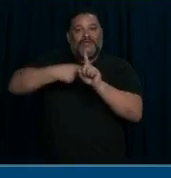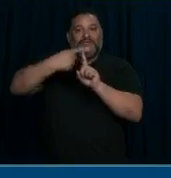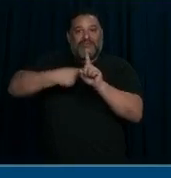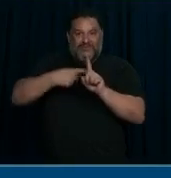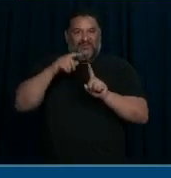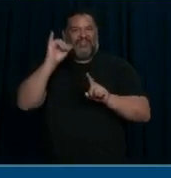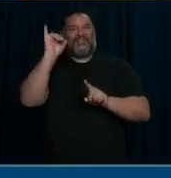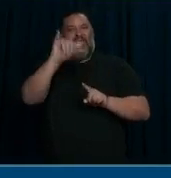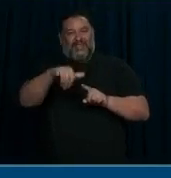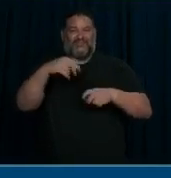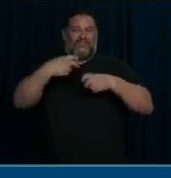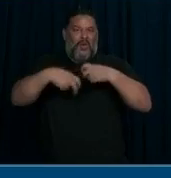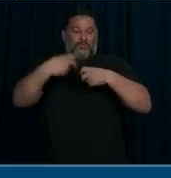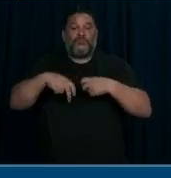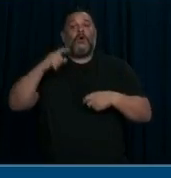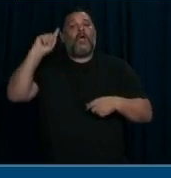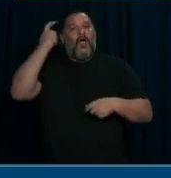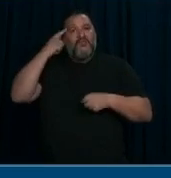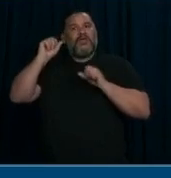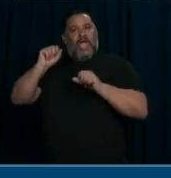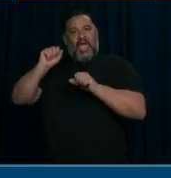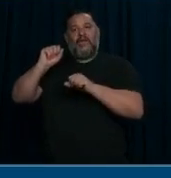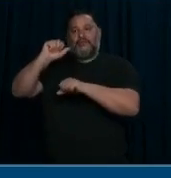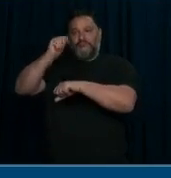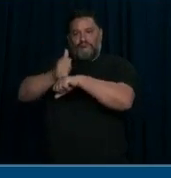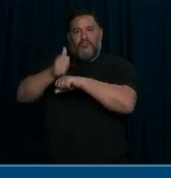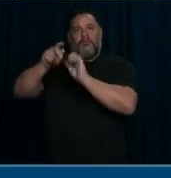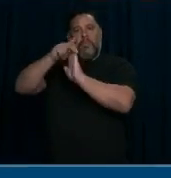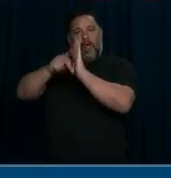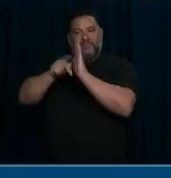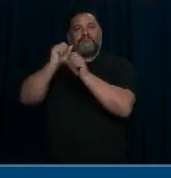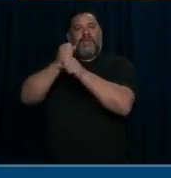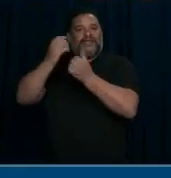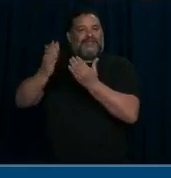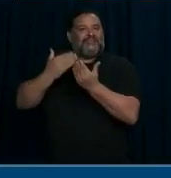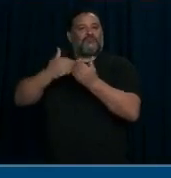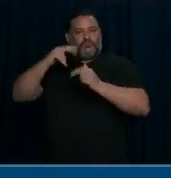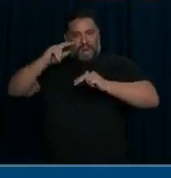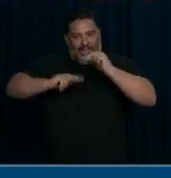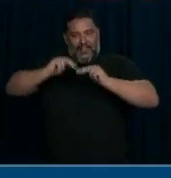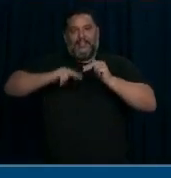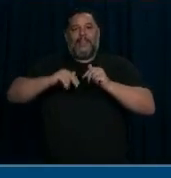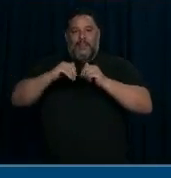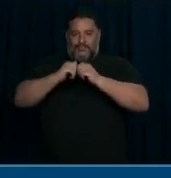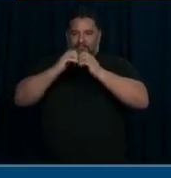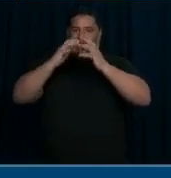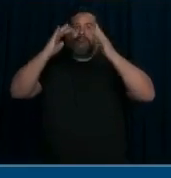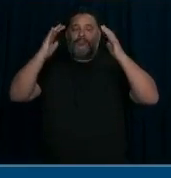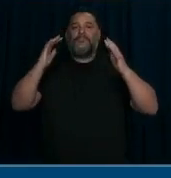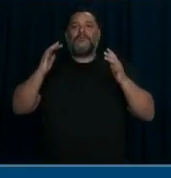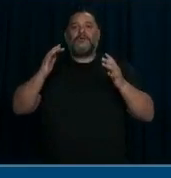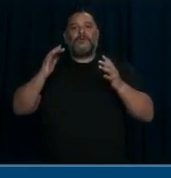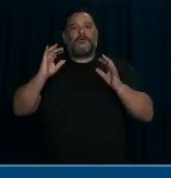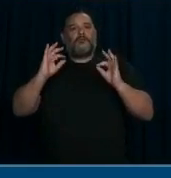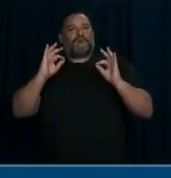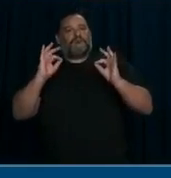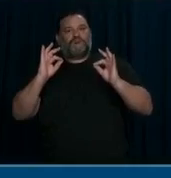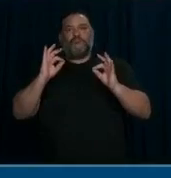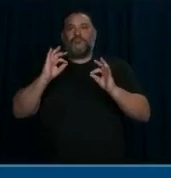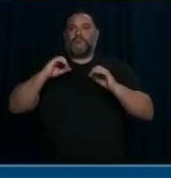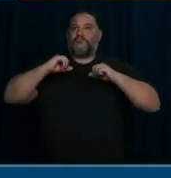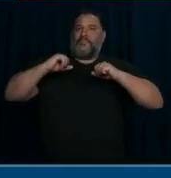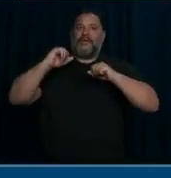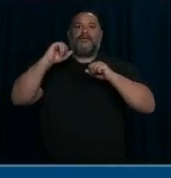so government can make policies to make it easier to build and build up and build sustainably and also help